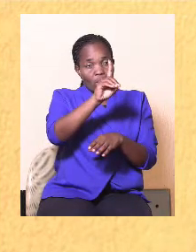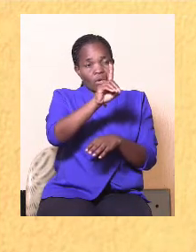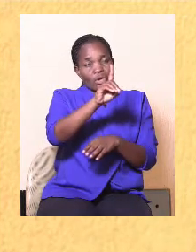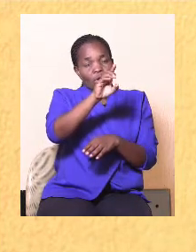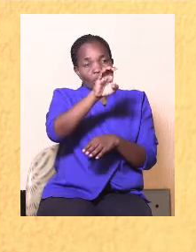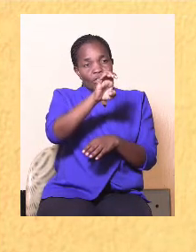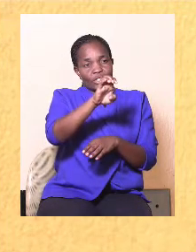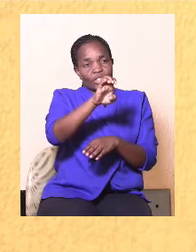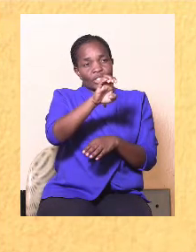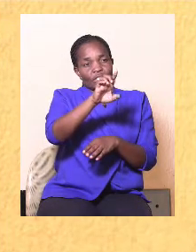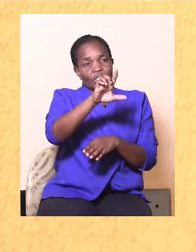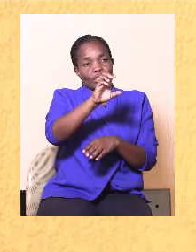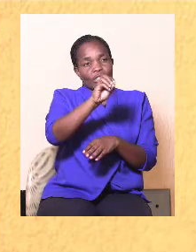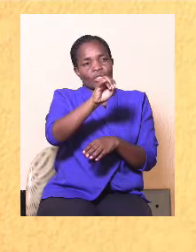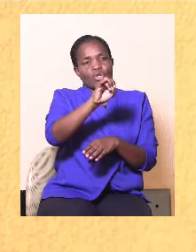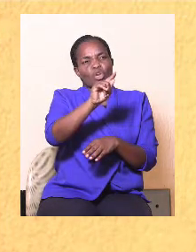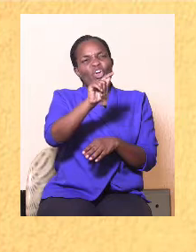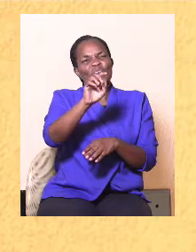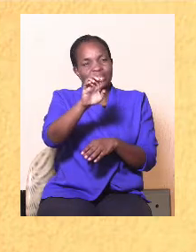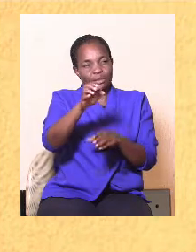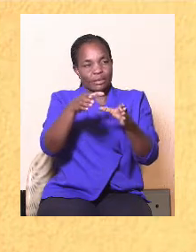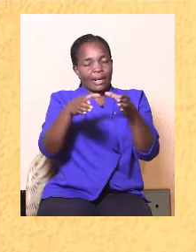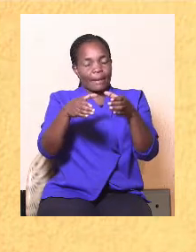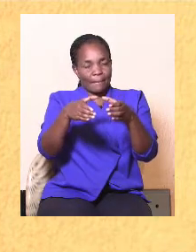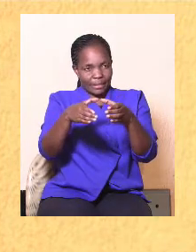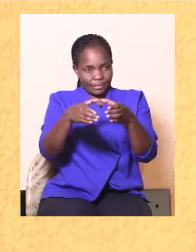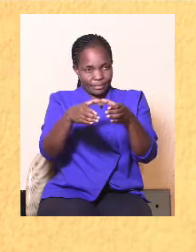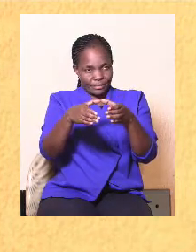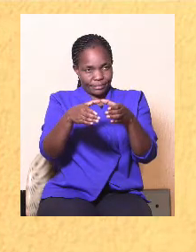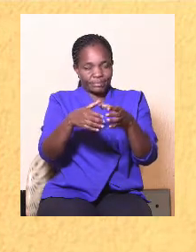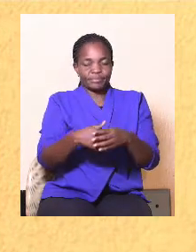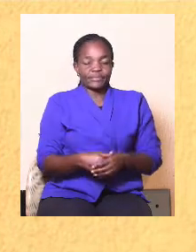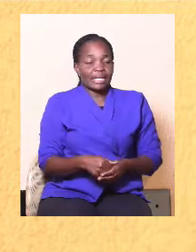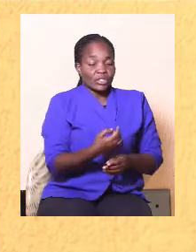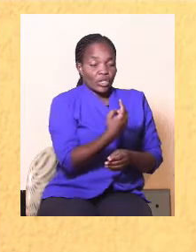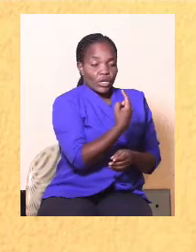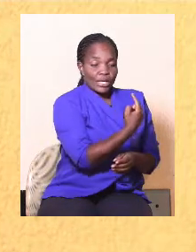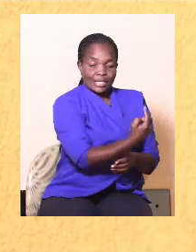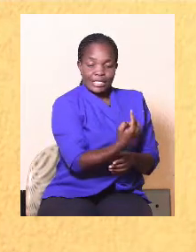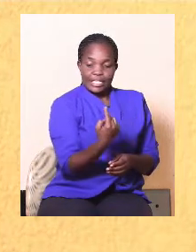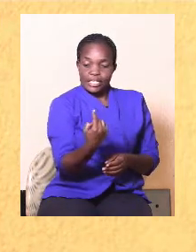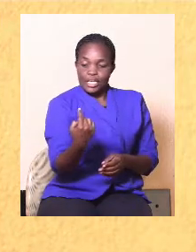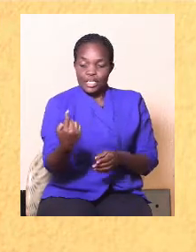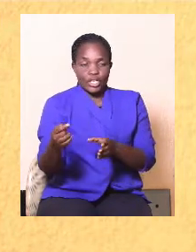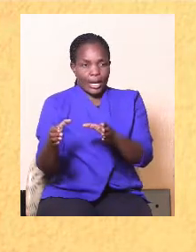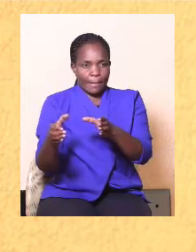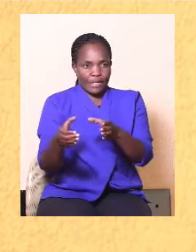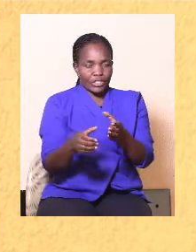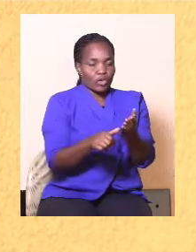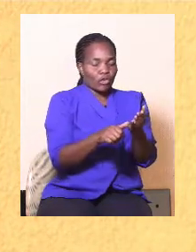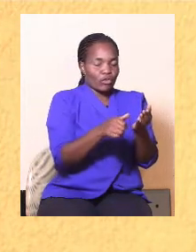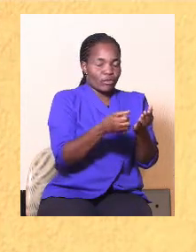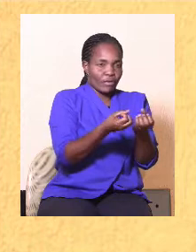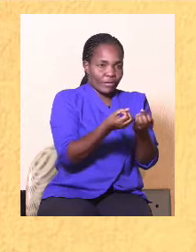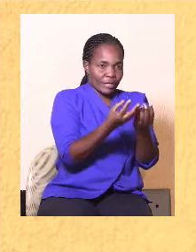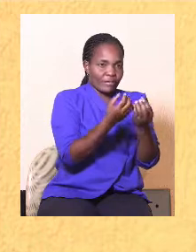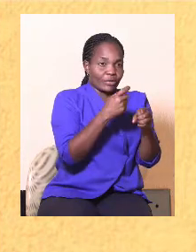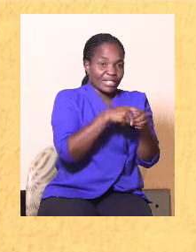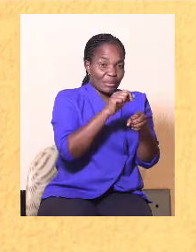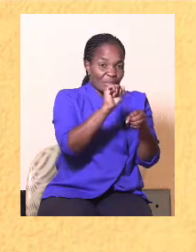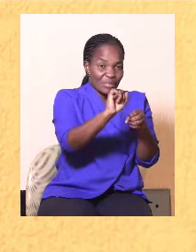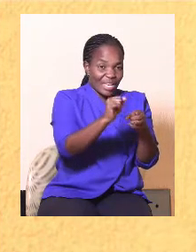an auditing firm. And all these entities have availed their resources, their time free of